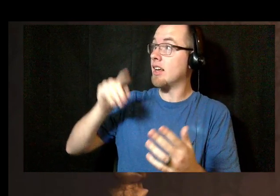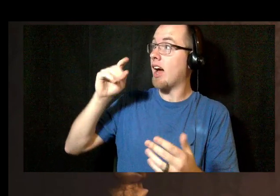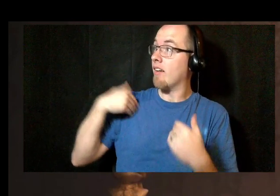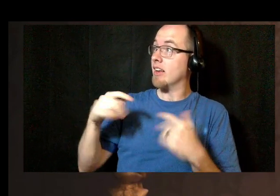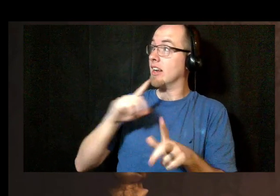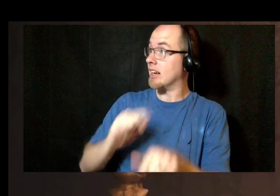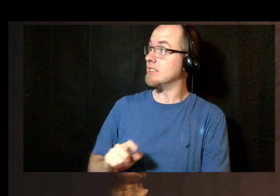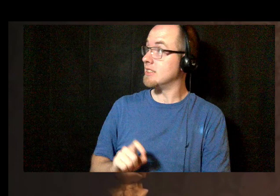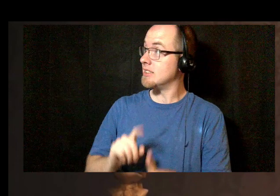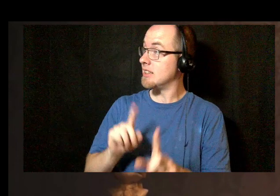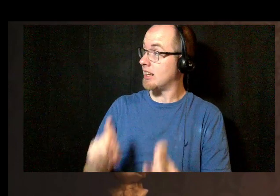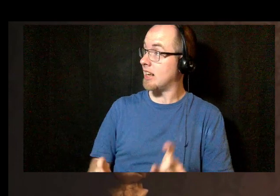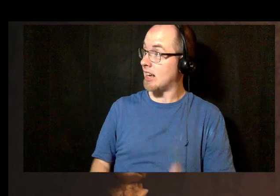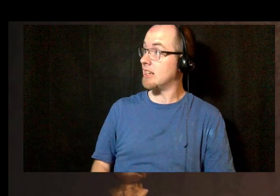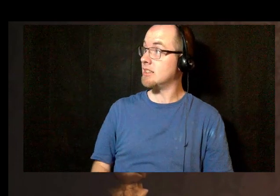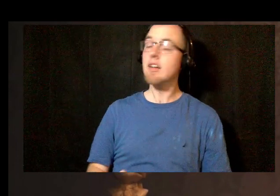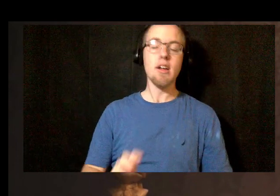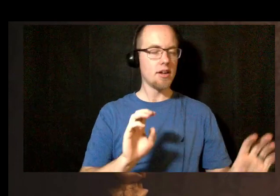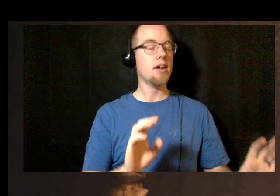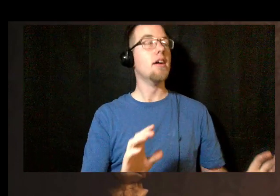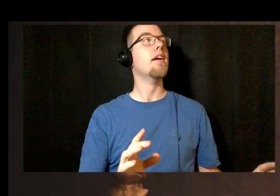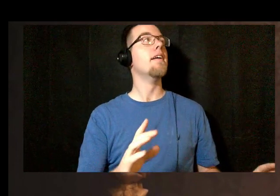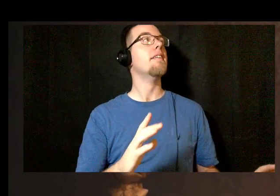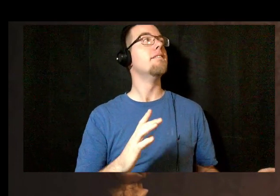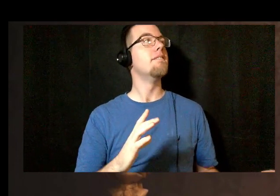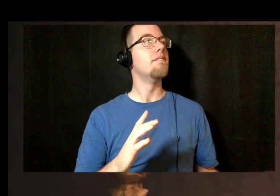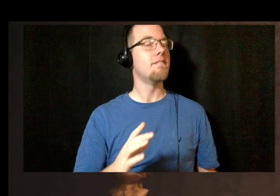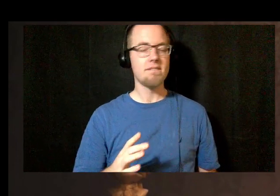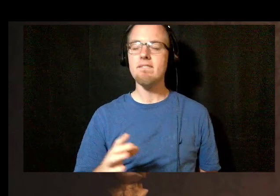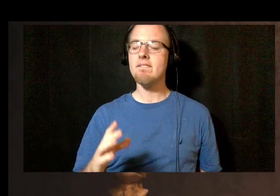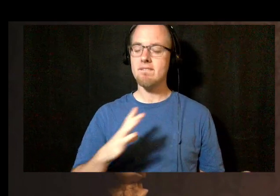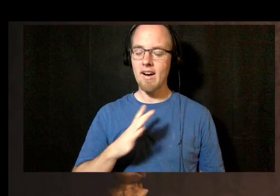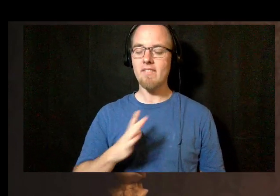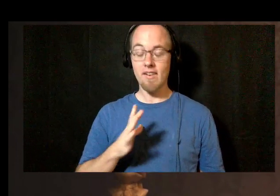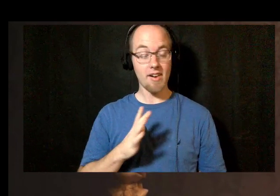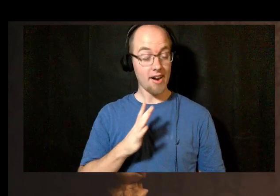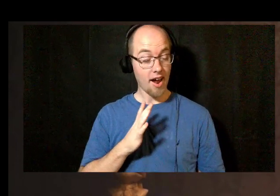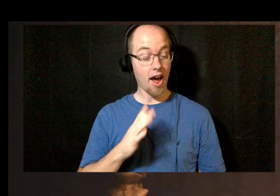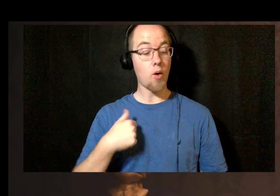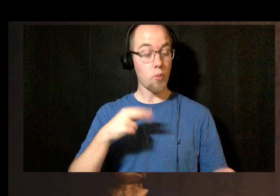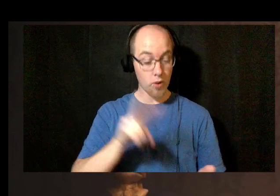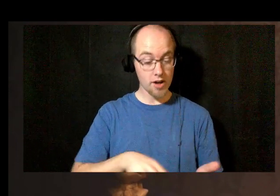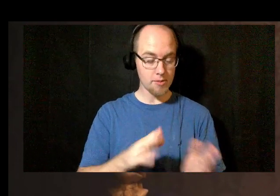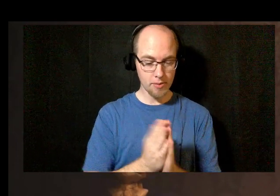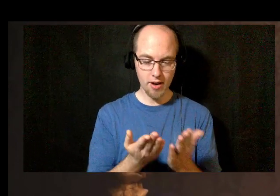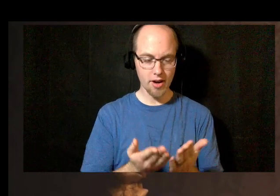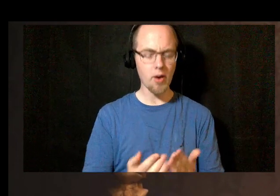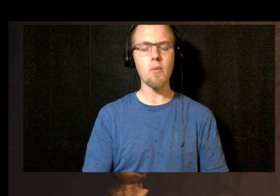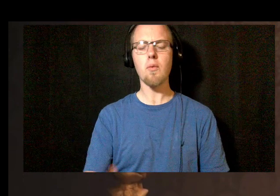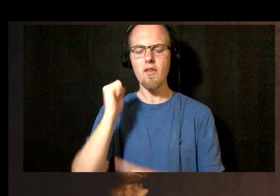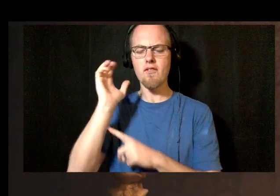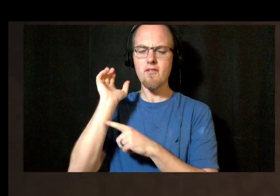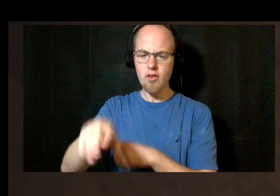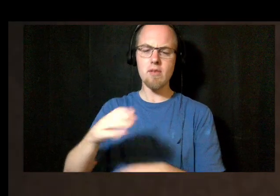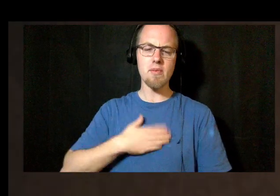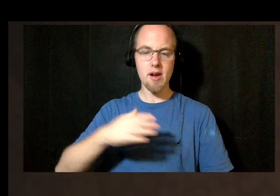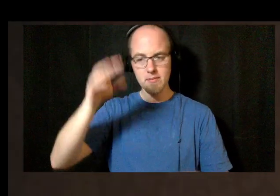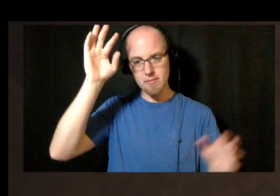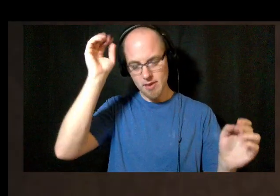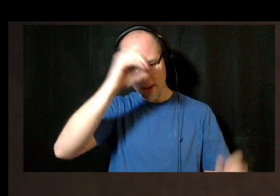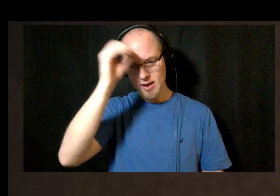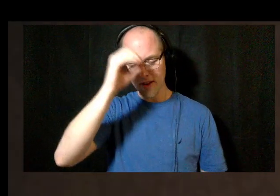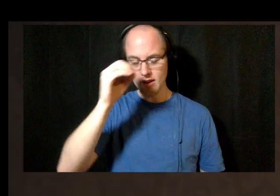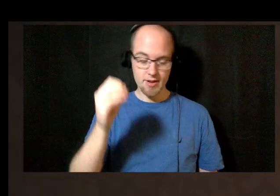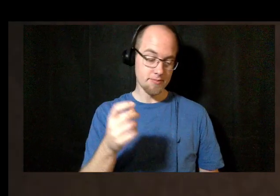it's fine. So I'll read the book, all right? I'll read the book. I'm not forcing my opinions on you. I'm